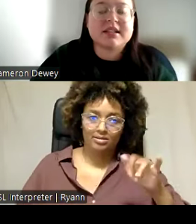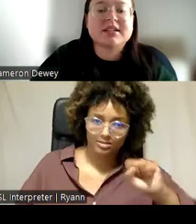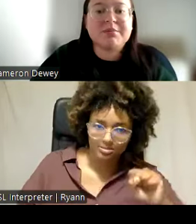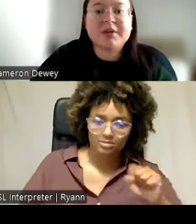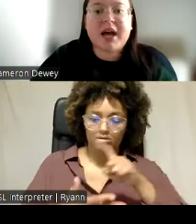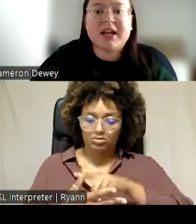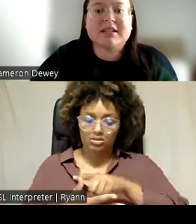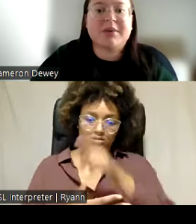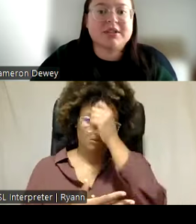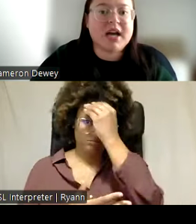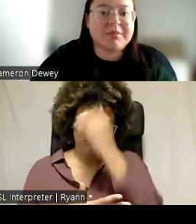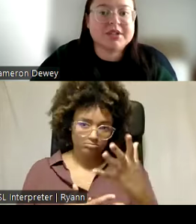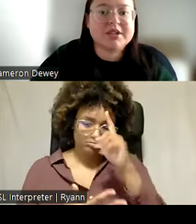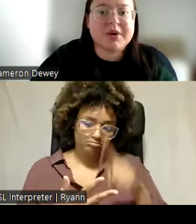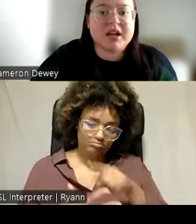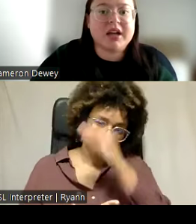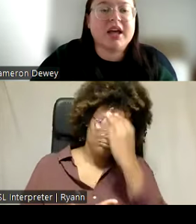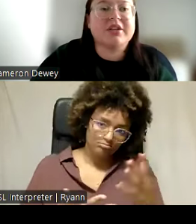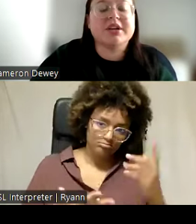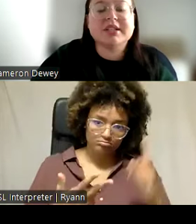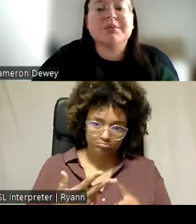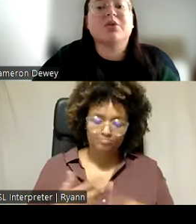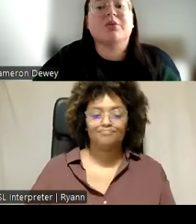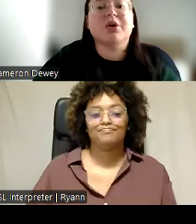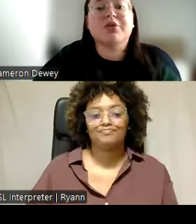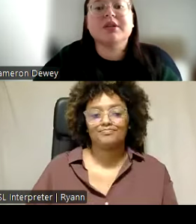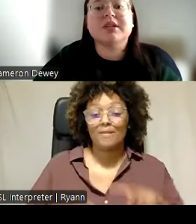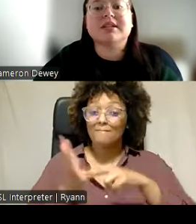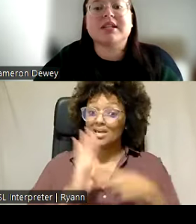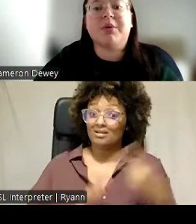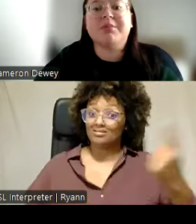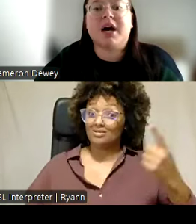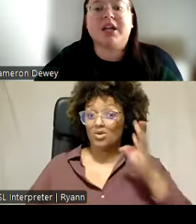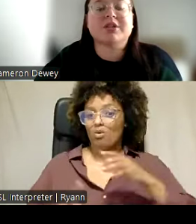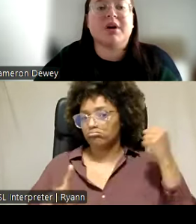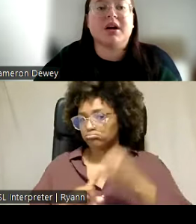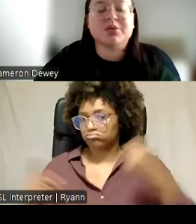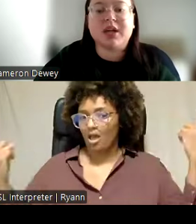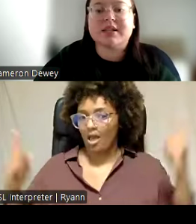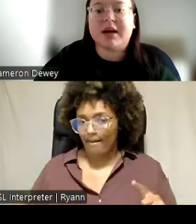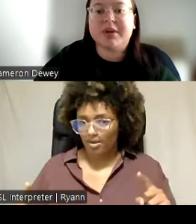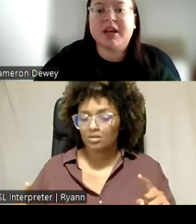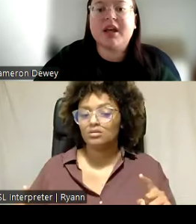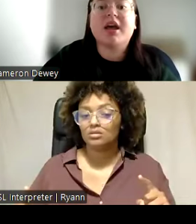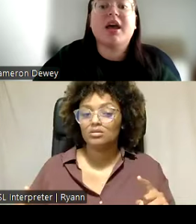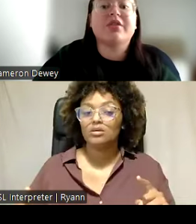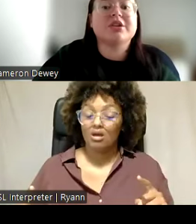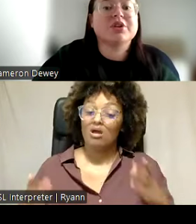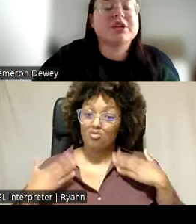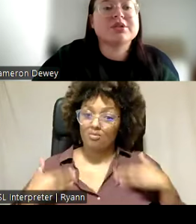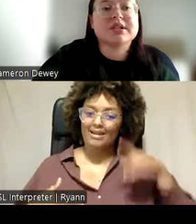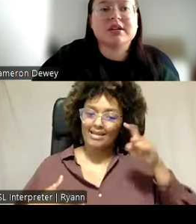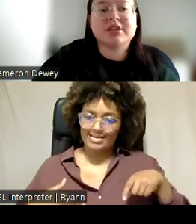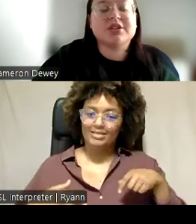is that something bad is about to happen to the body, and there needs to be a hormonal release to help the body respond to what is happening. And